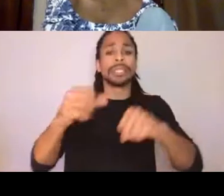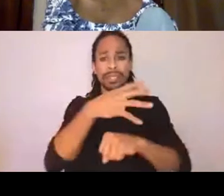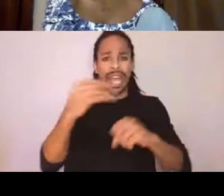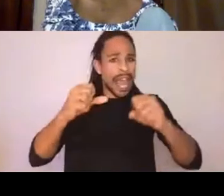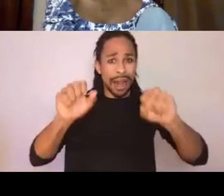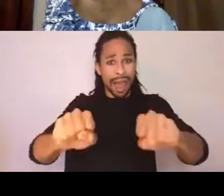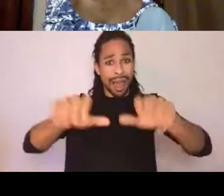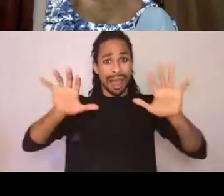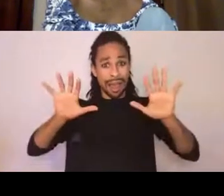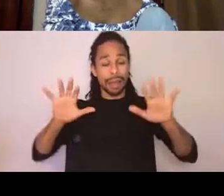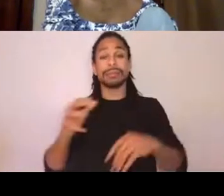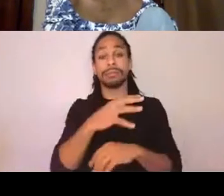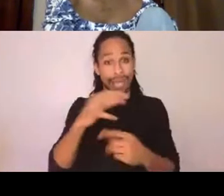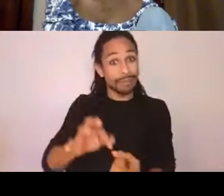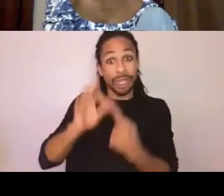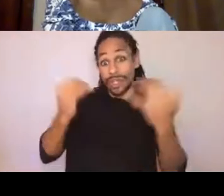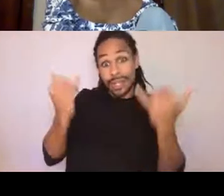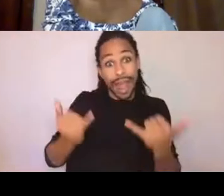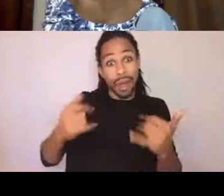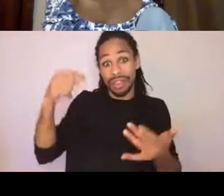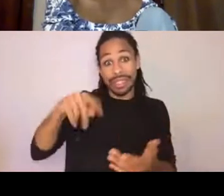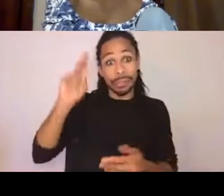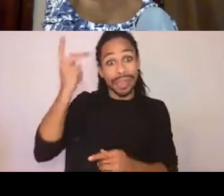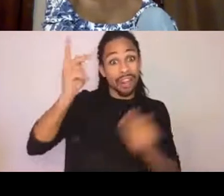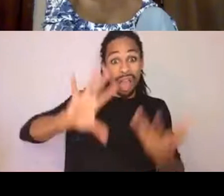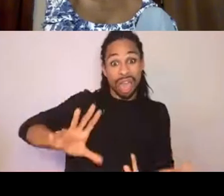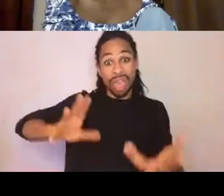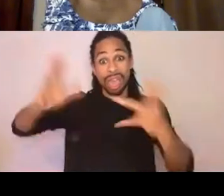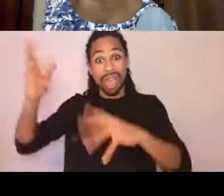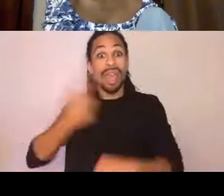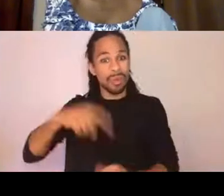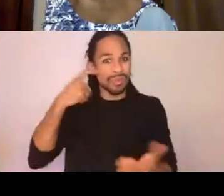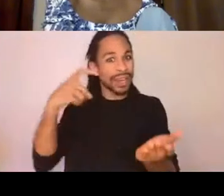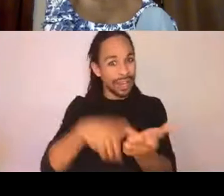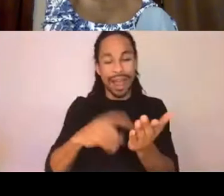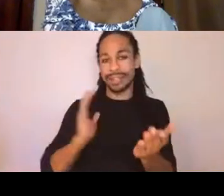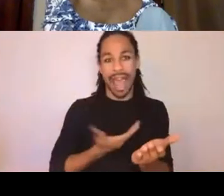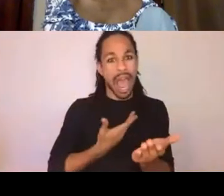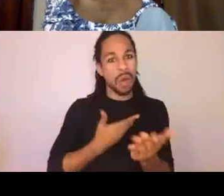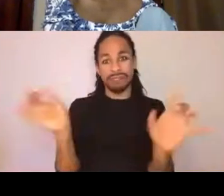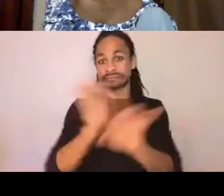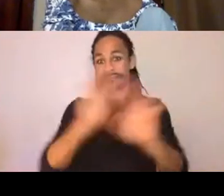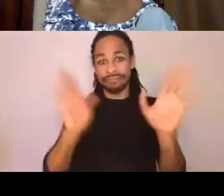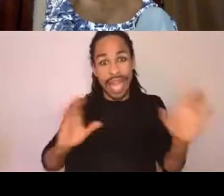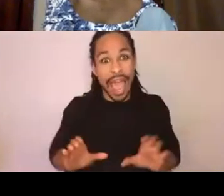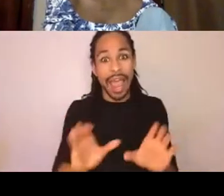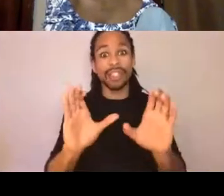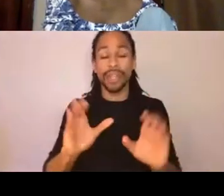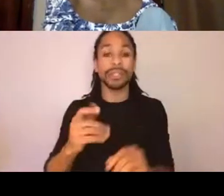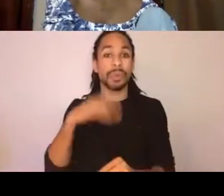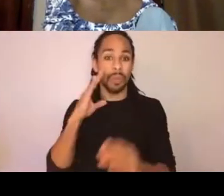all the more poignant in this time of political upheaval and resistance that has resulted in transformative activist engagement across the